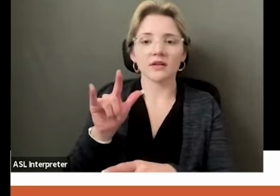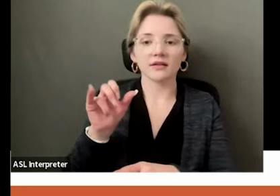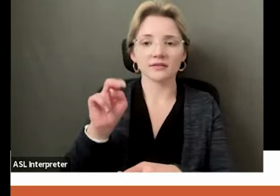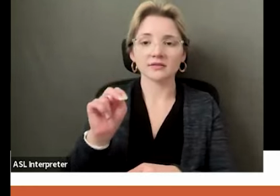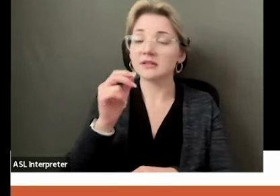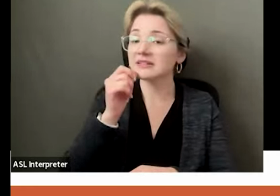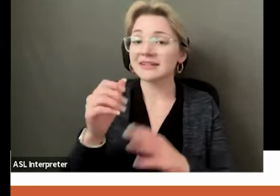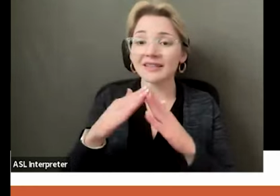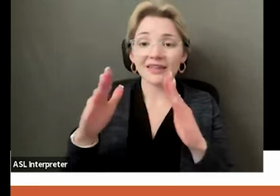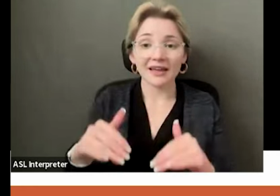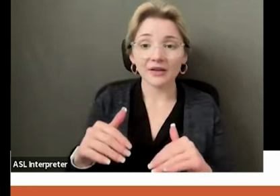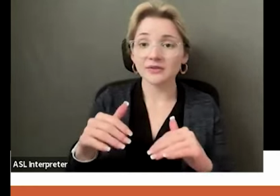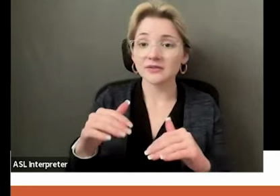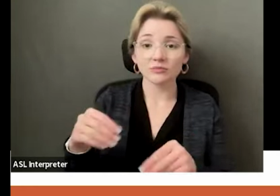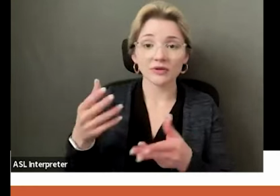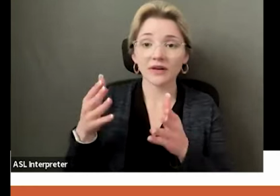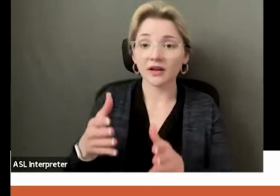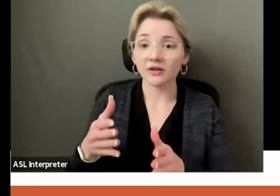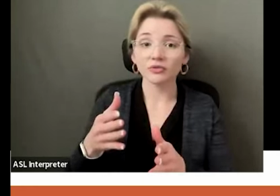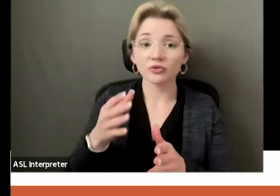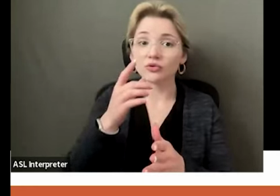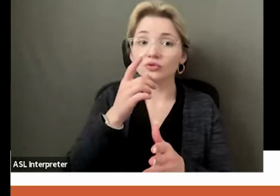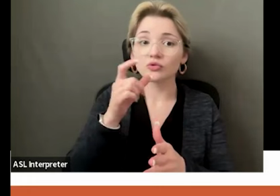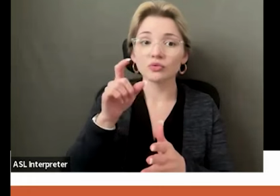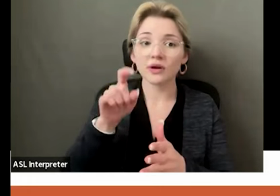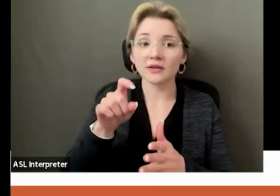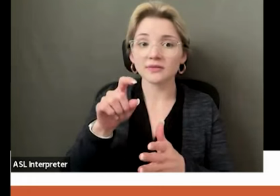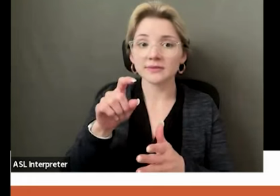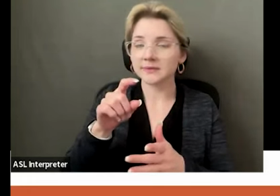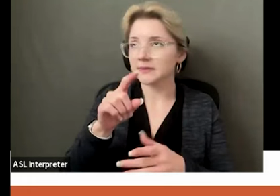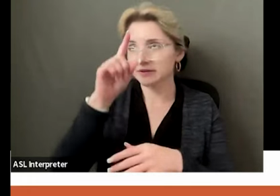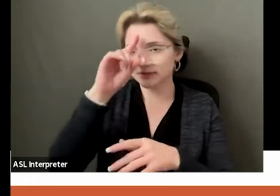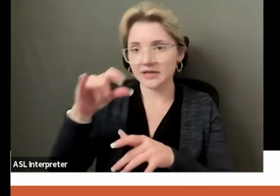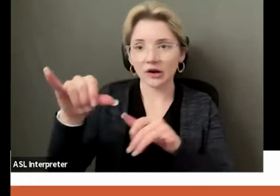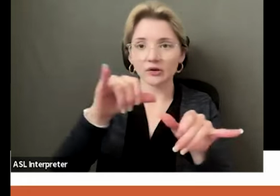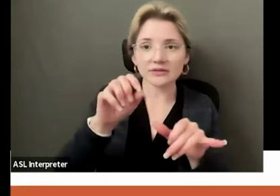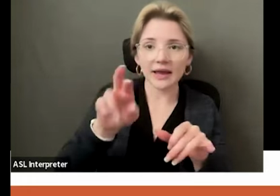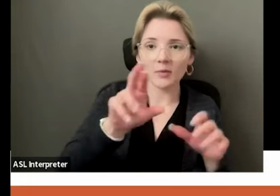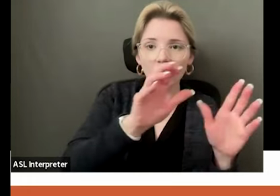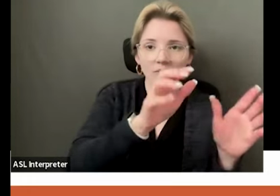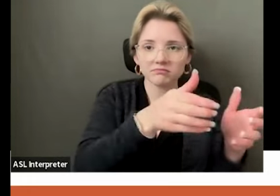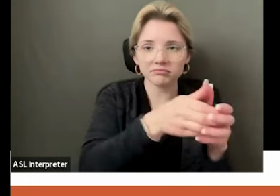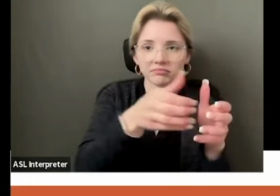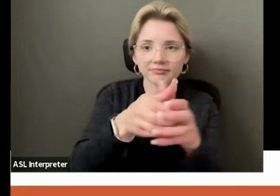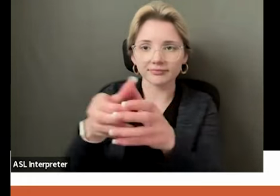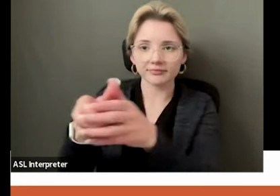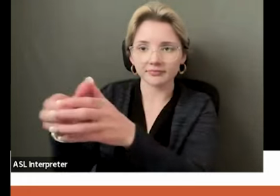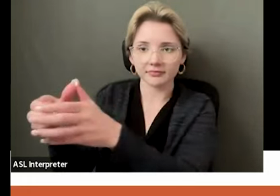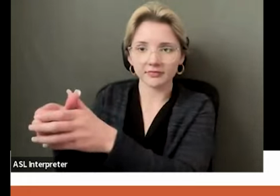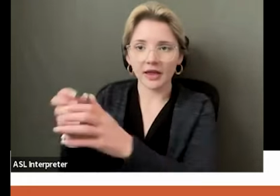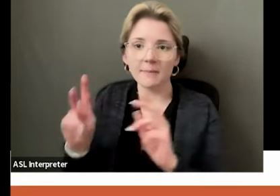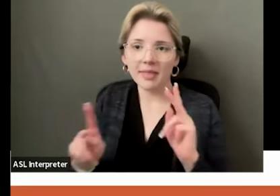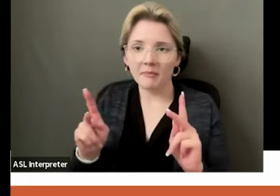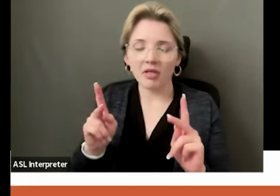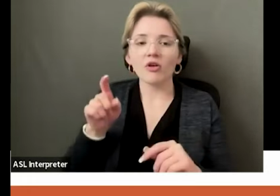in a specific bucket. So it is not as if they need to identify that someone is specifically experiencing domestic violence or